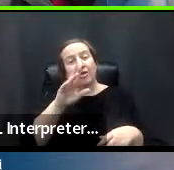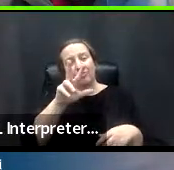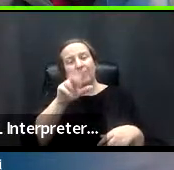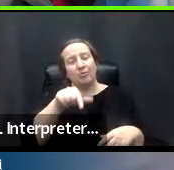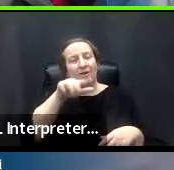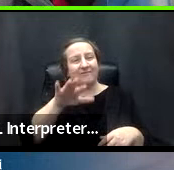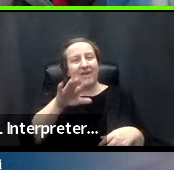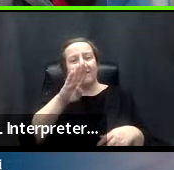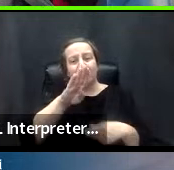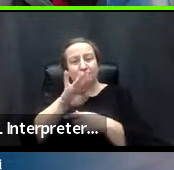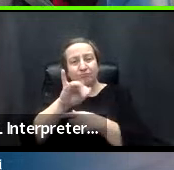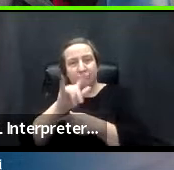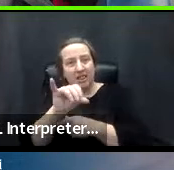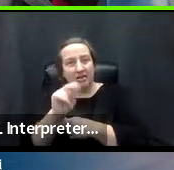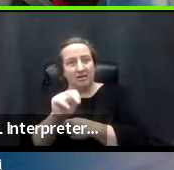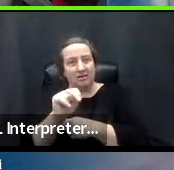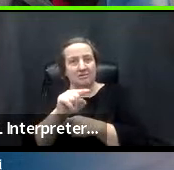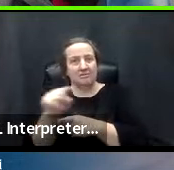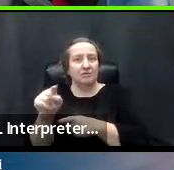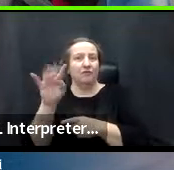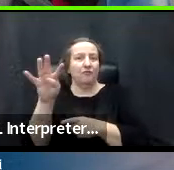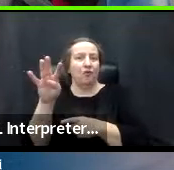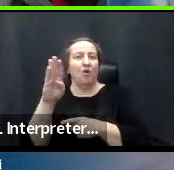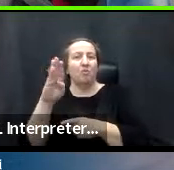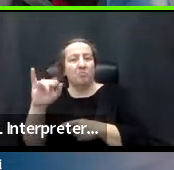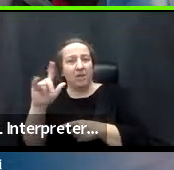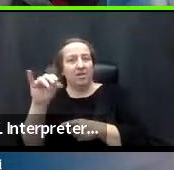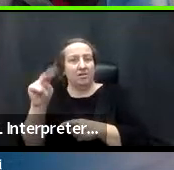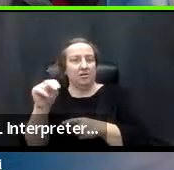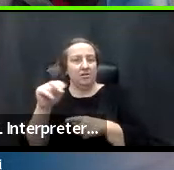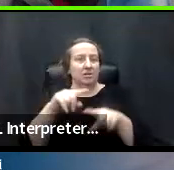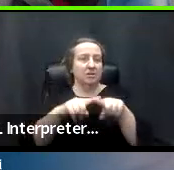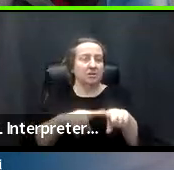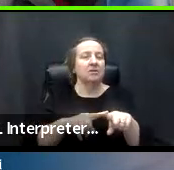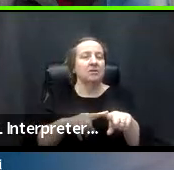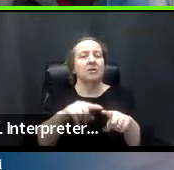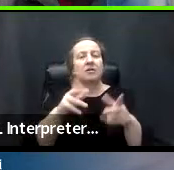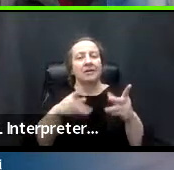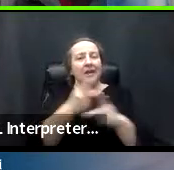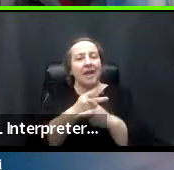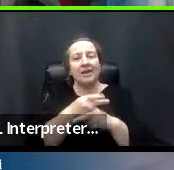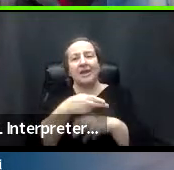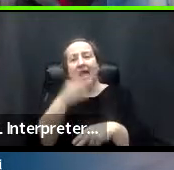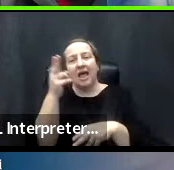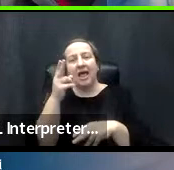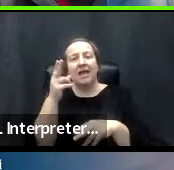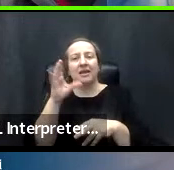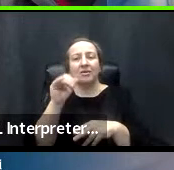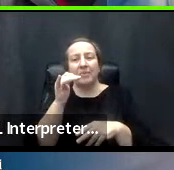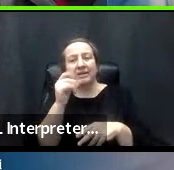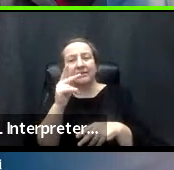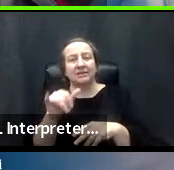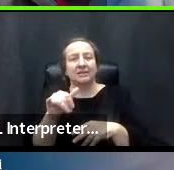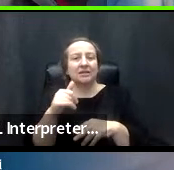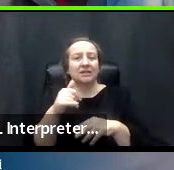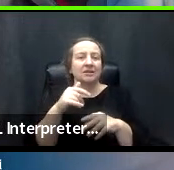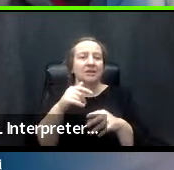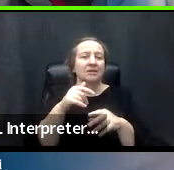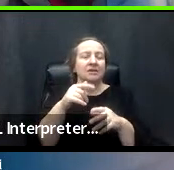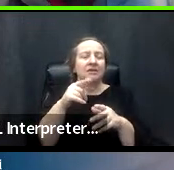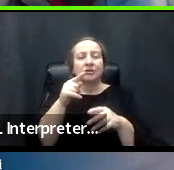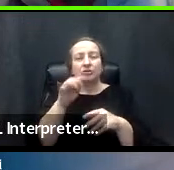on the mode of high capacity transit, the number of auxiliary lanes. So